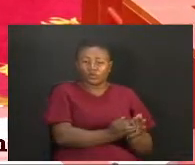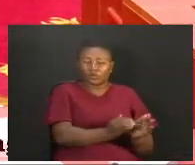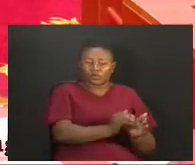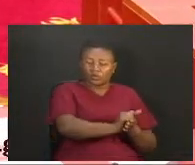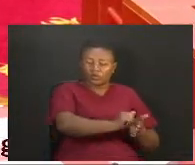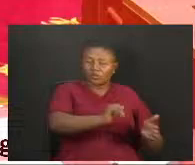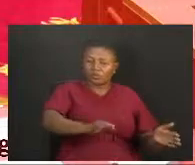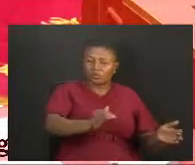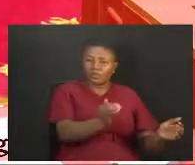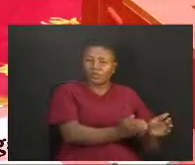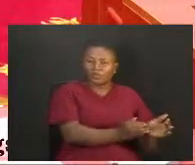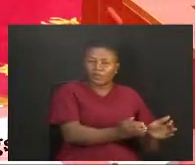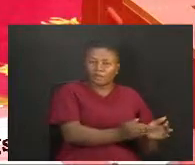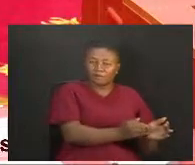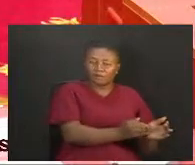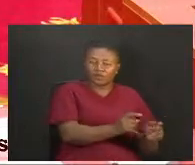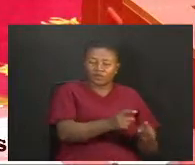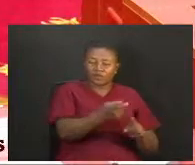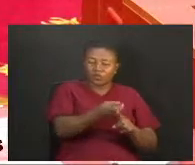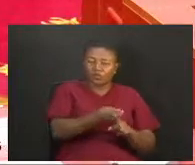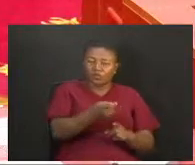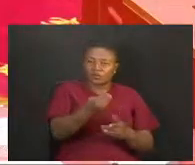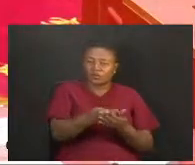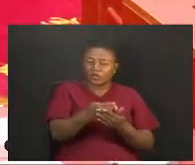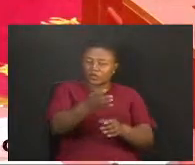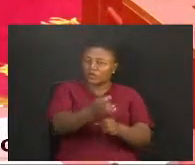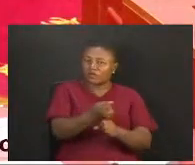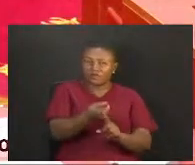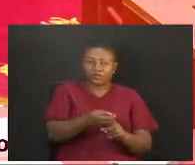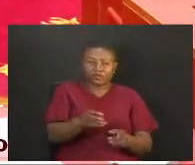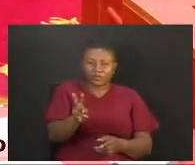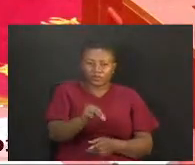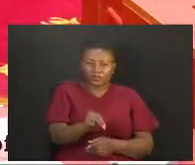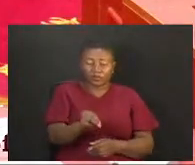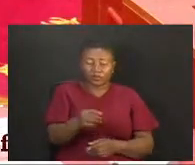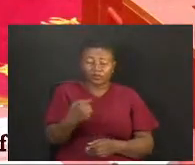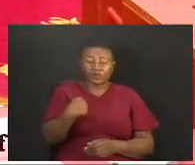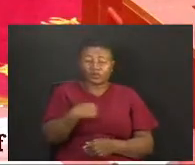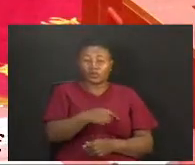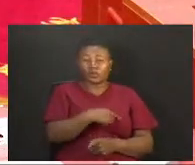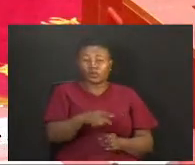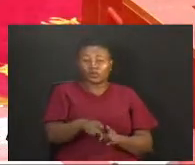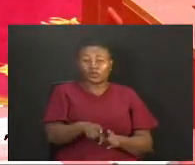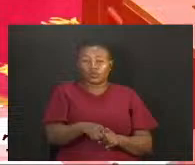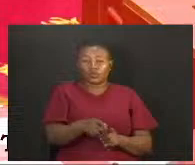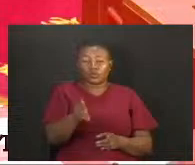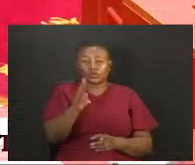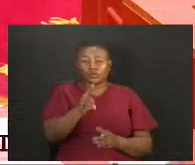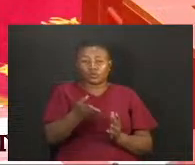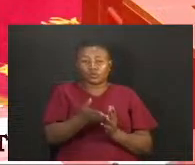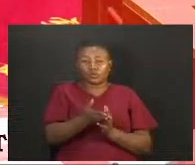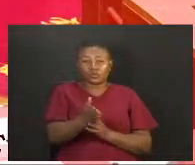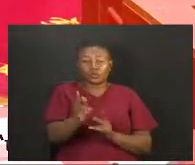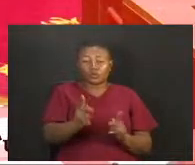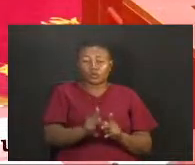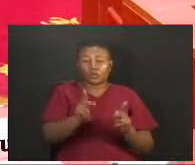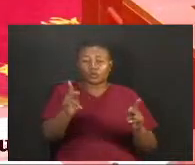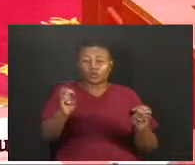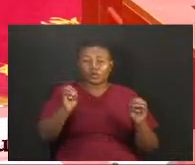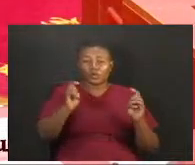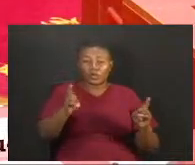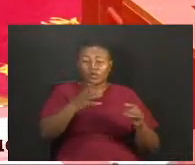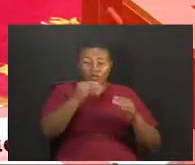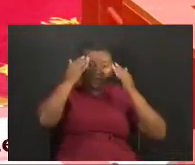businesses from the collection of VAT. Mr. Speaker, will also improve compliance through public education and